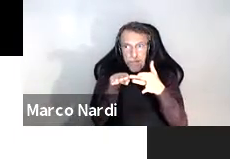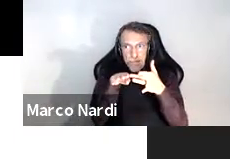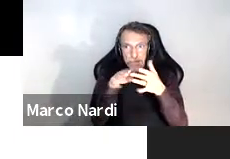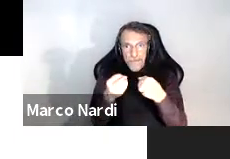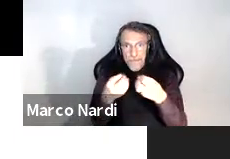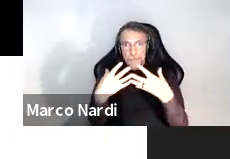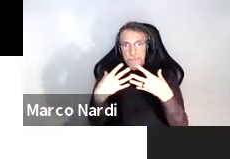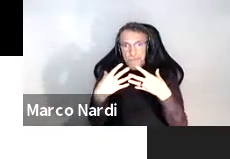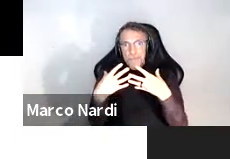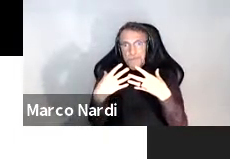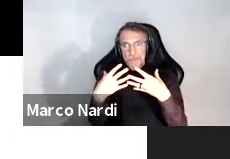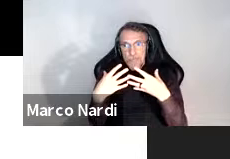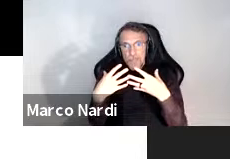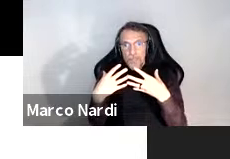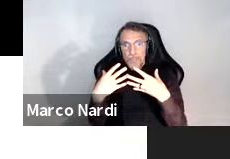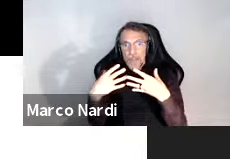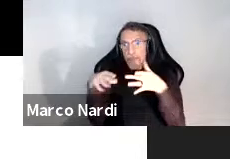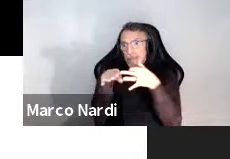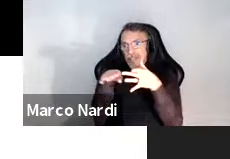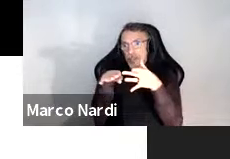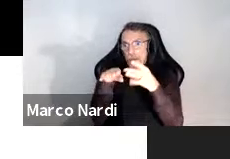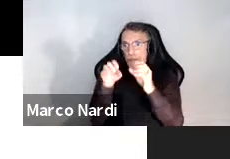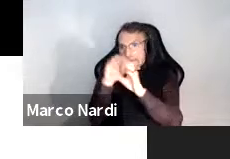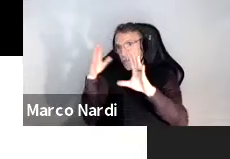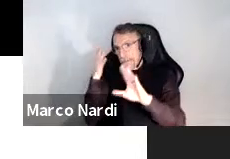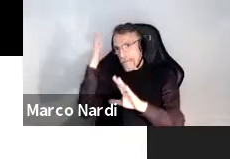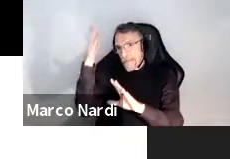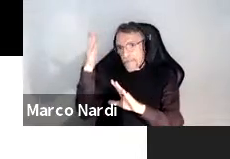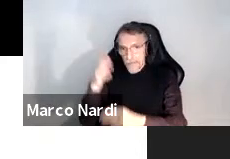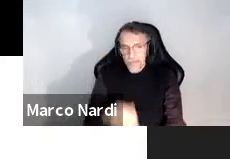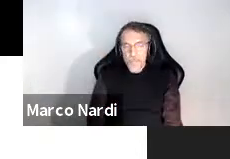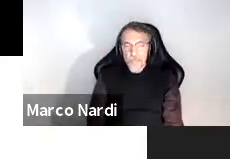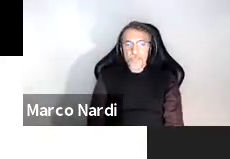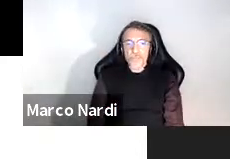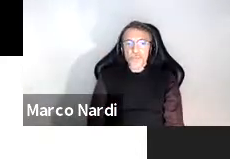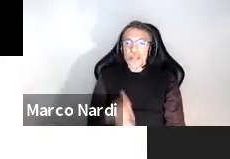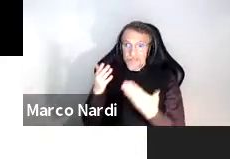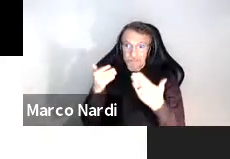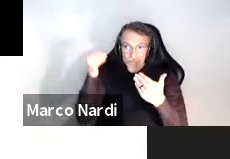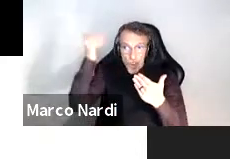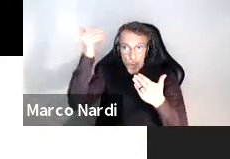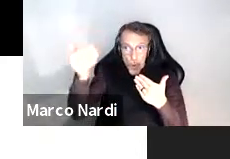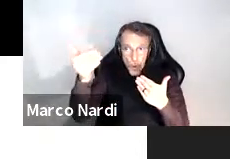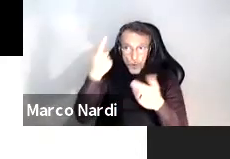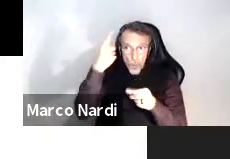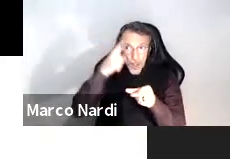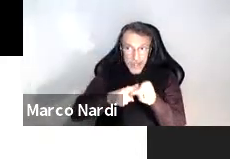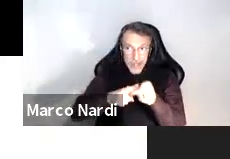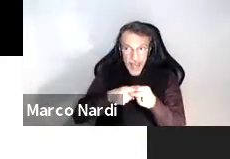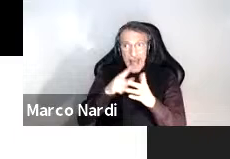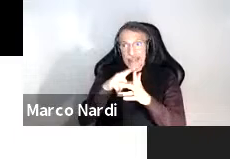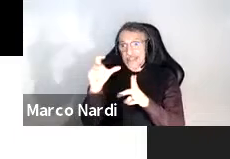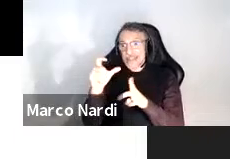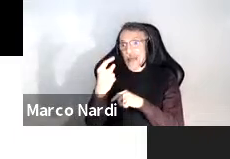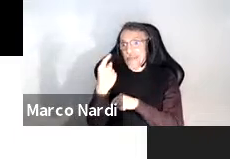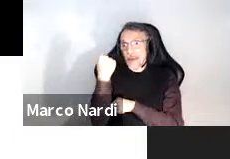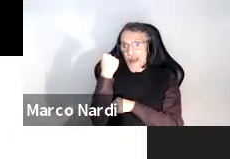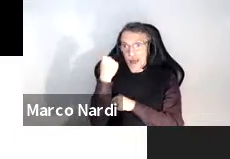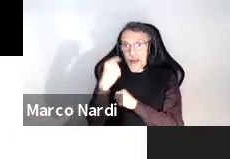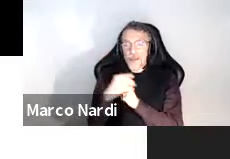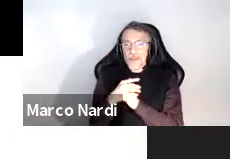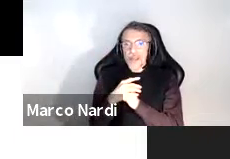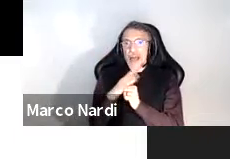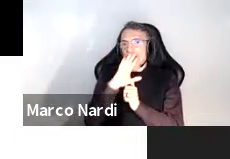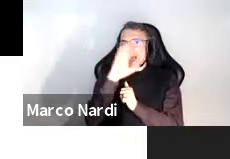were was at a medium outlook. But going forward, just a year after, in December, you could see that